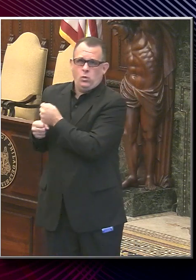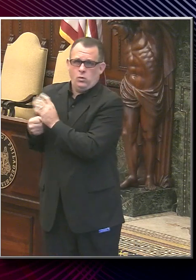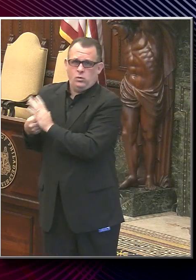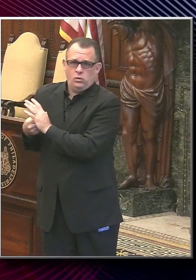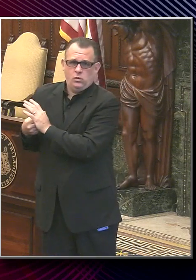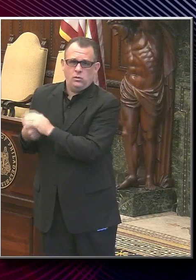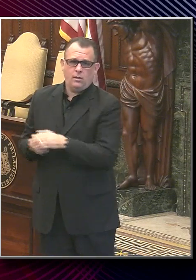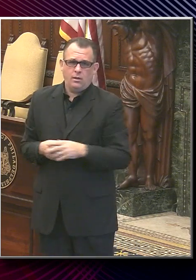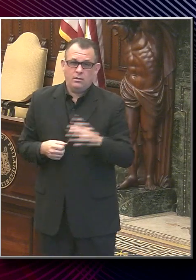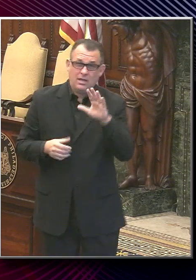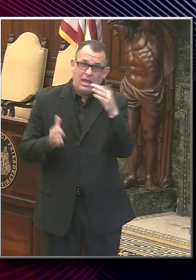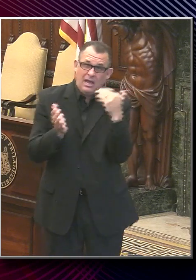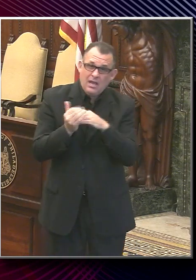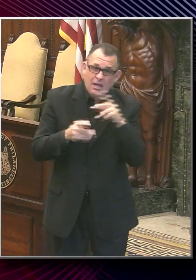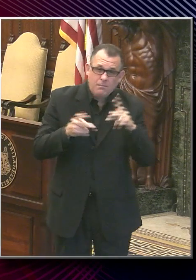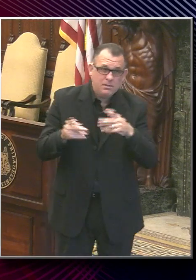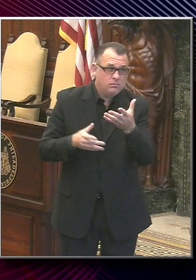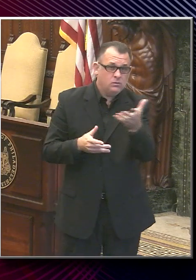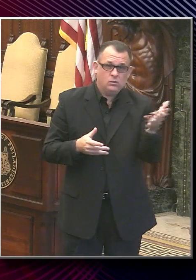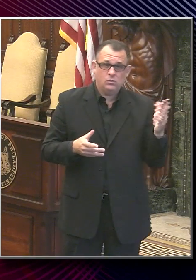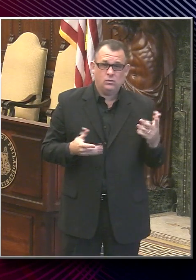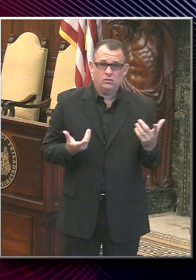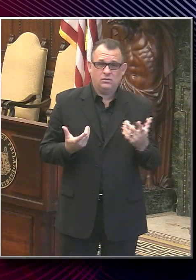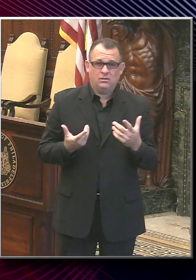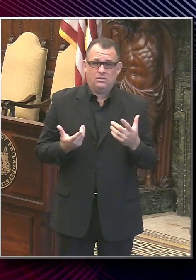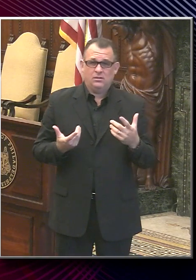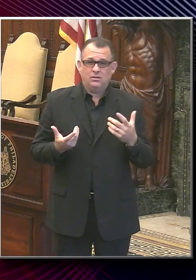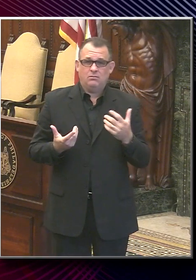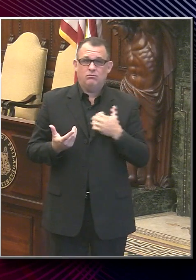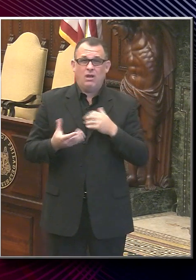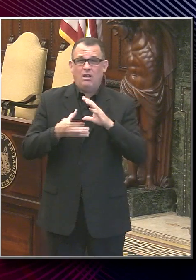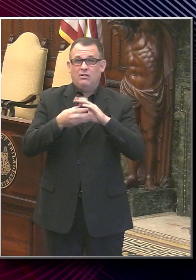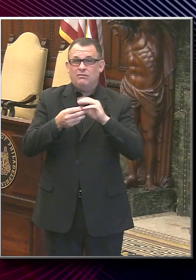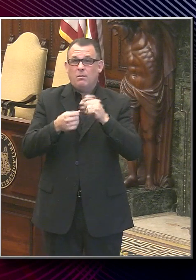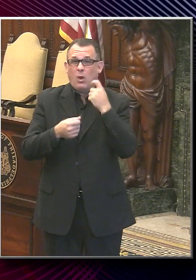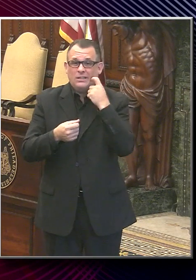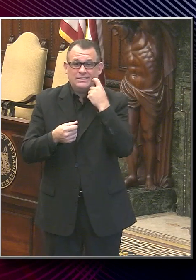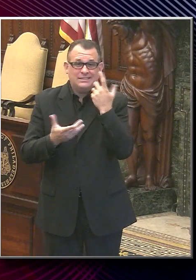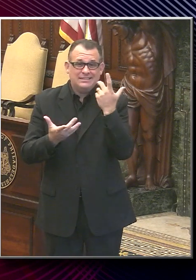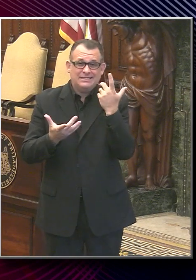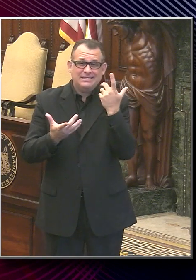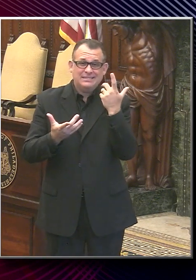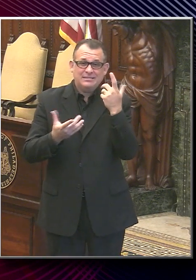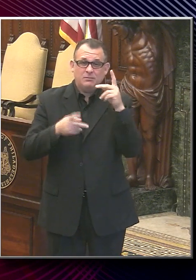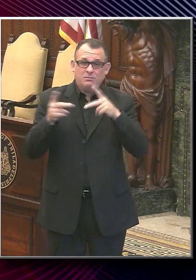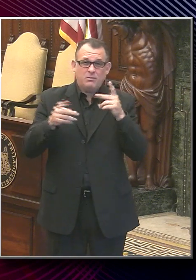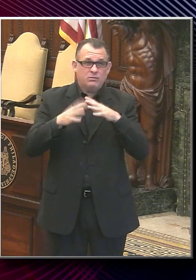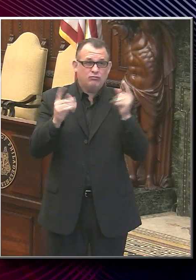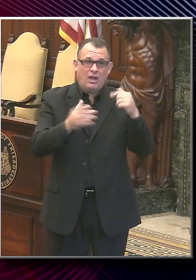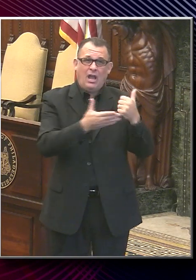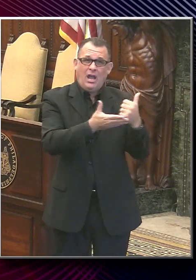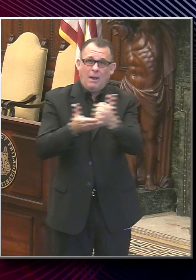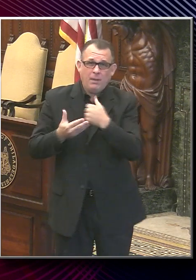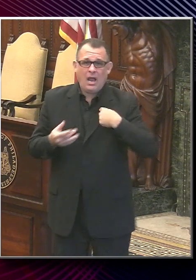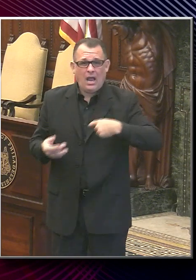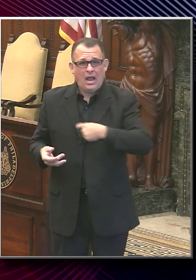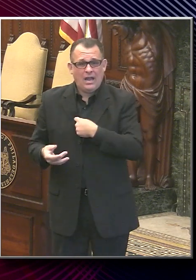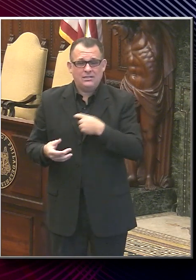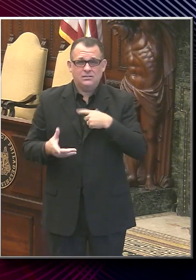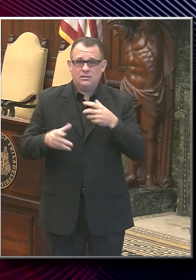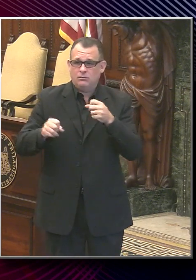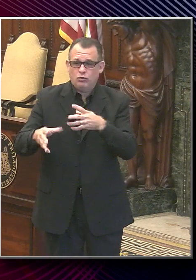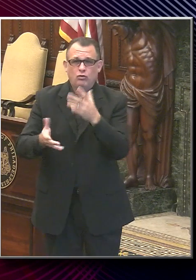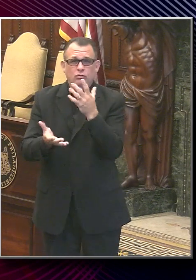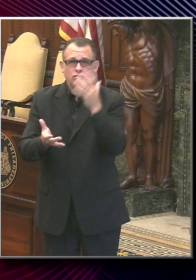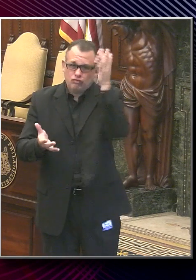People, and again, as I said in my remarks, we need public's help in putting out their trash in a manner that allows the sanitation